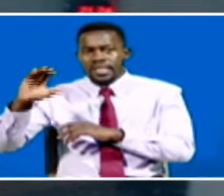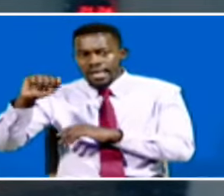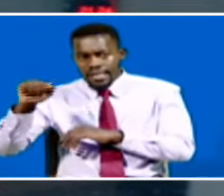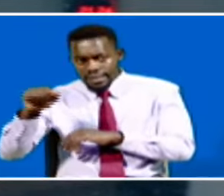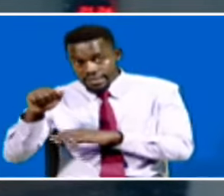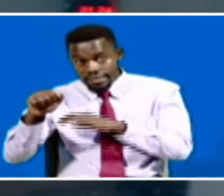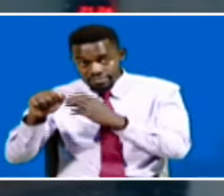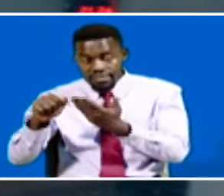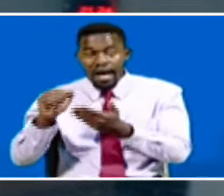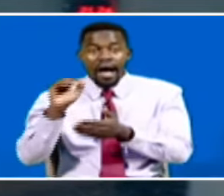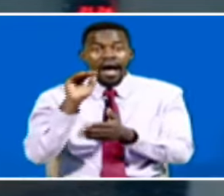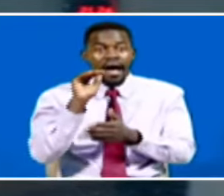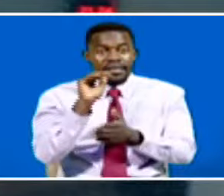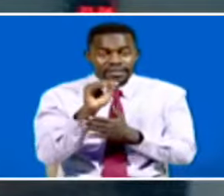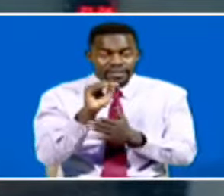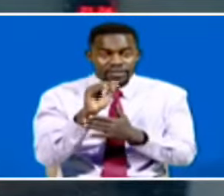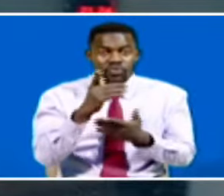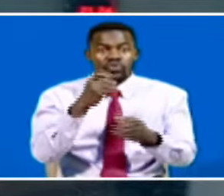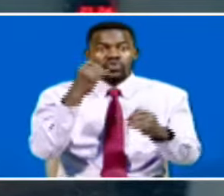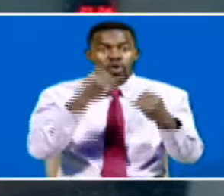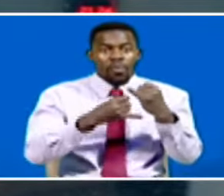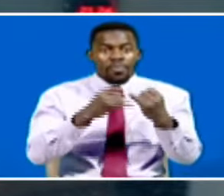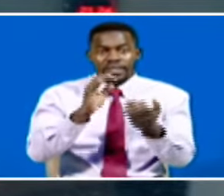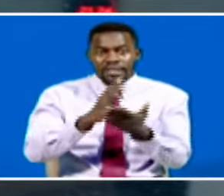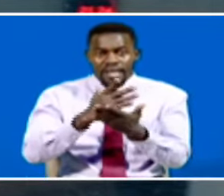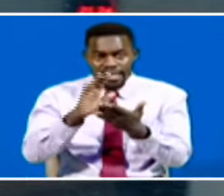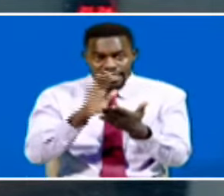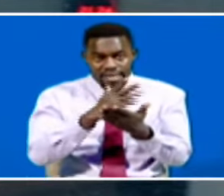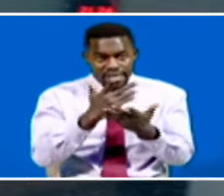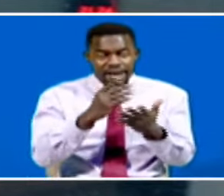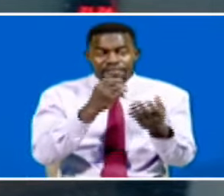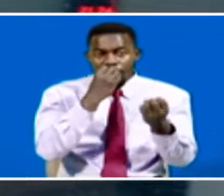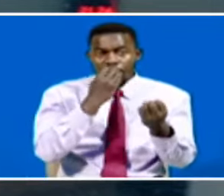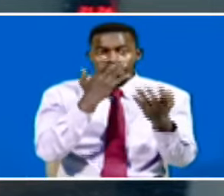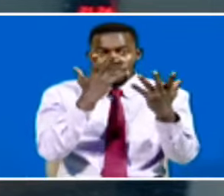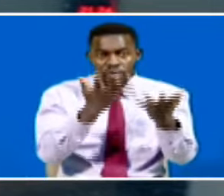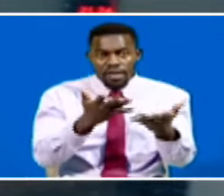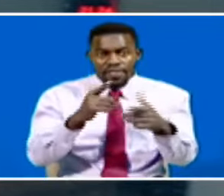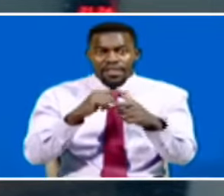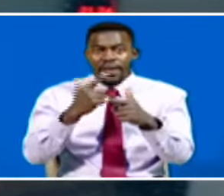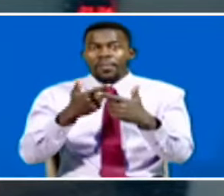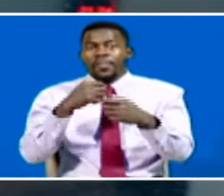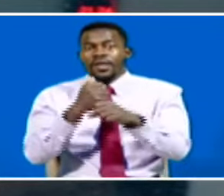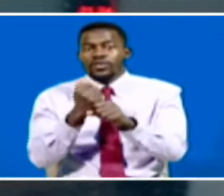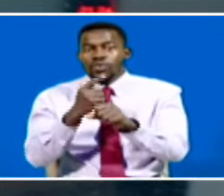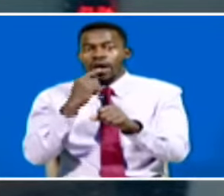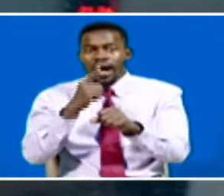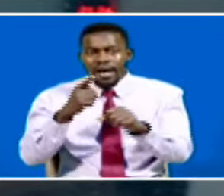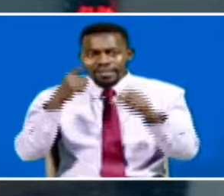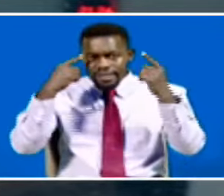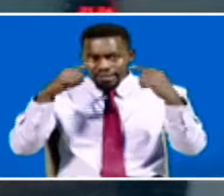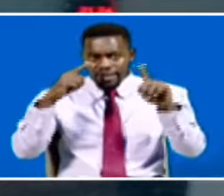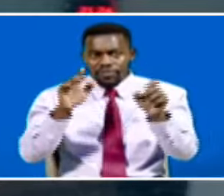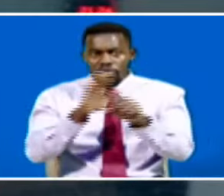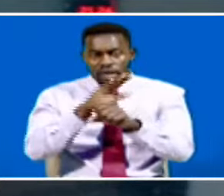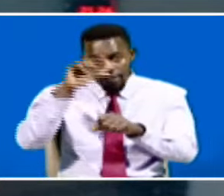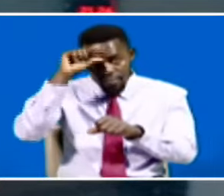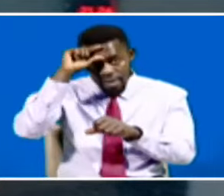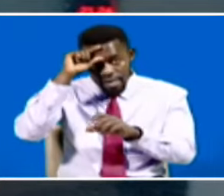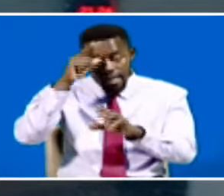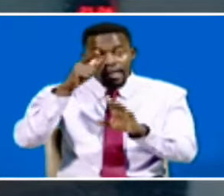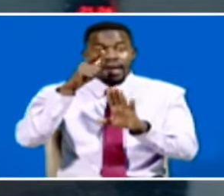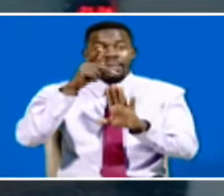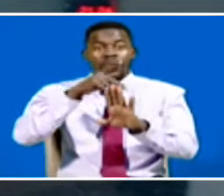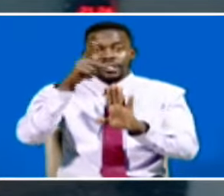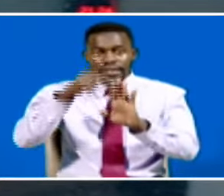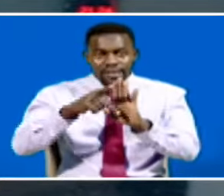by sharing information in order to ensure success in delivery of government projects. Speaking on Thursday in Nairobi